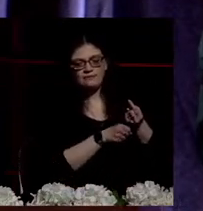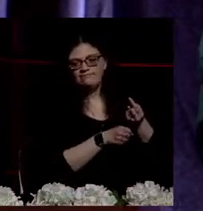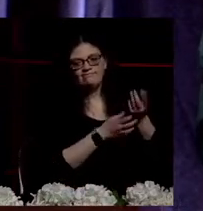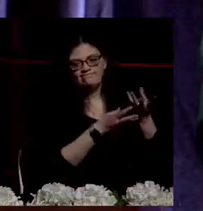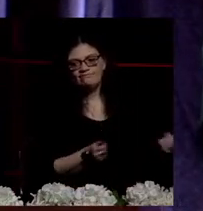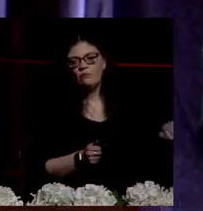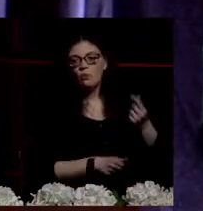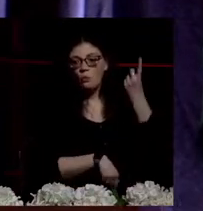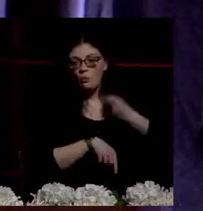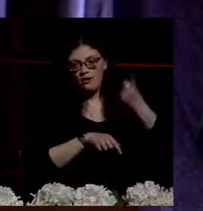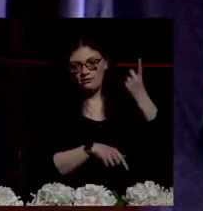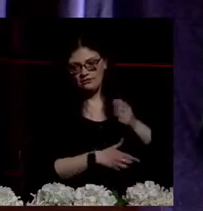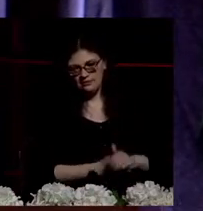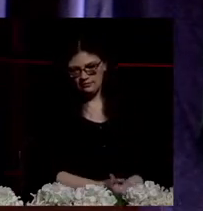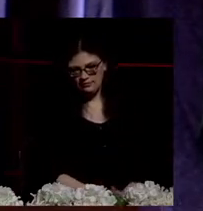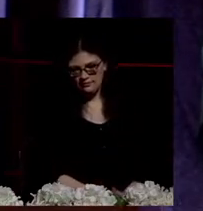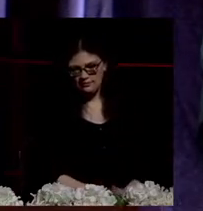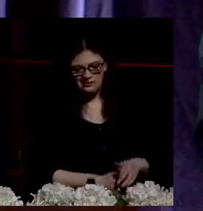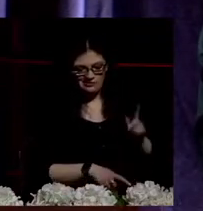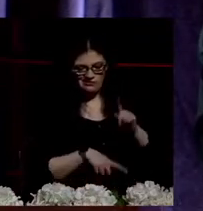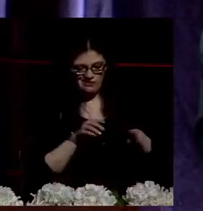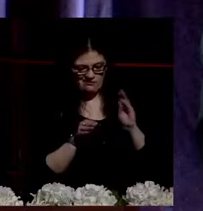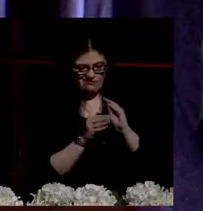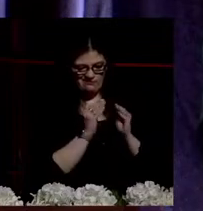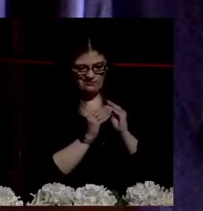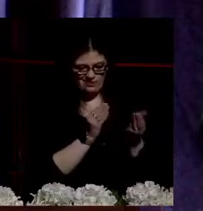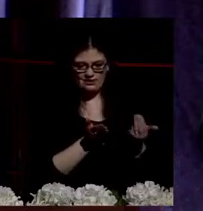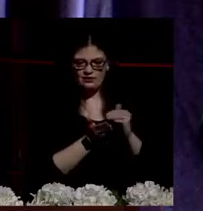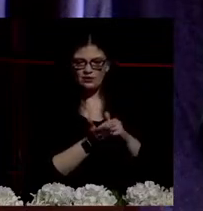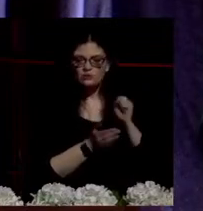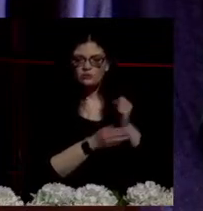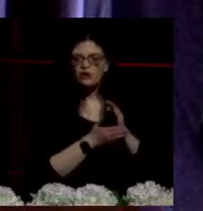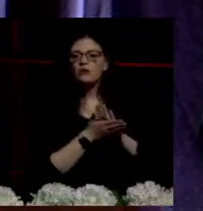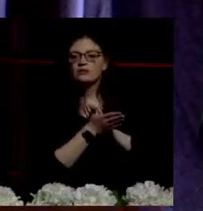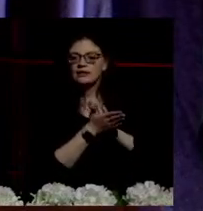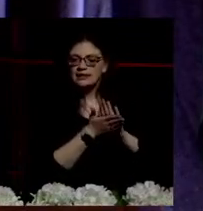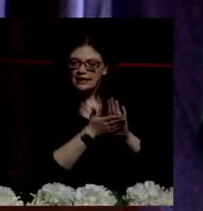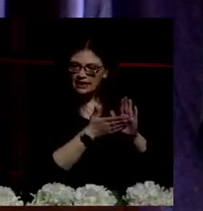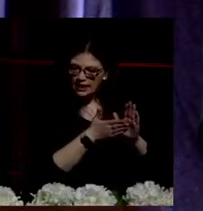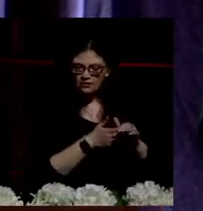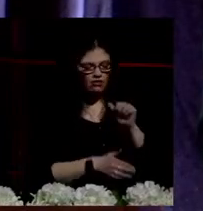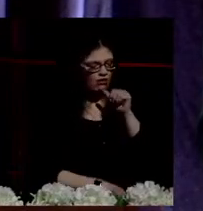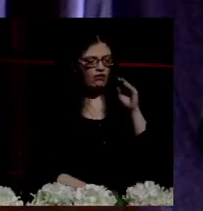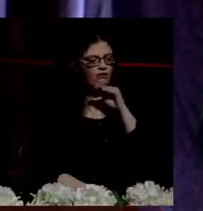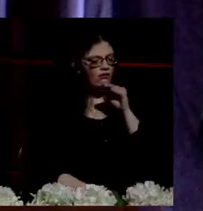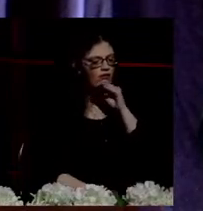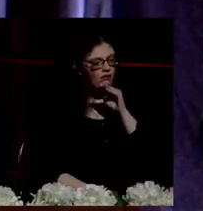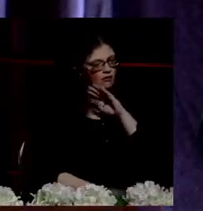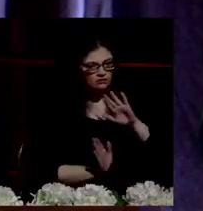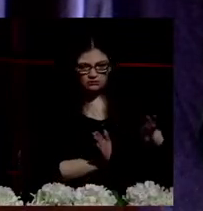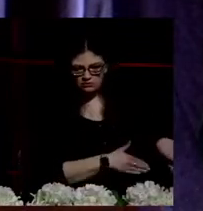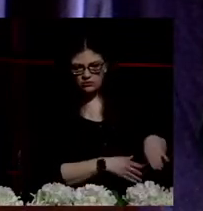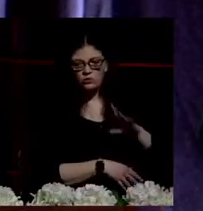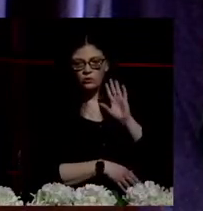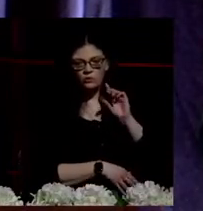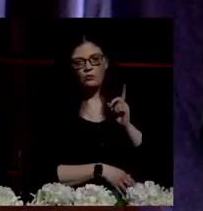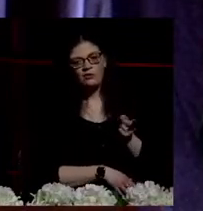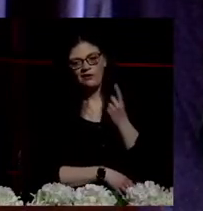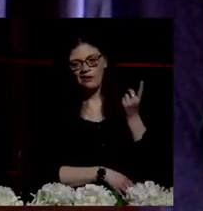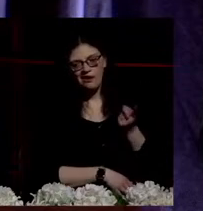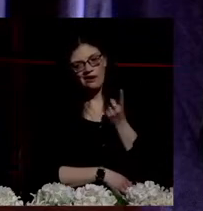window. You can't glue it back together, so be gentle with your words and don't lie. It'll always catch up with